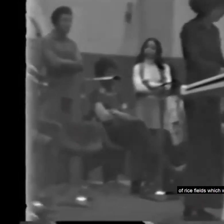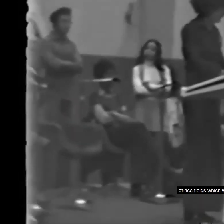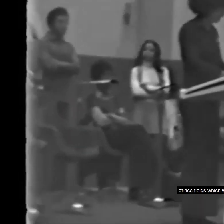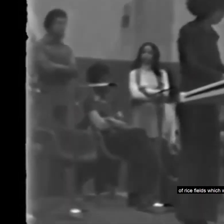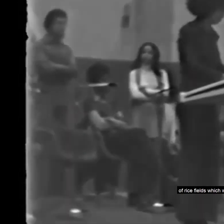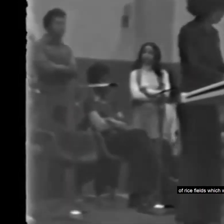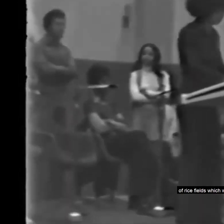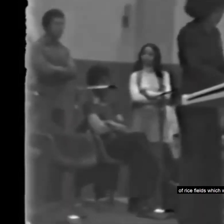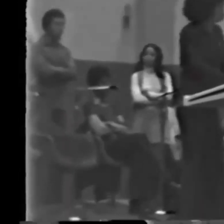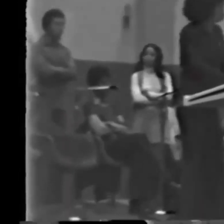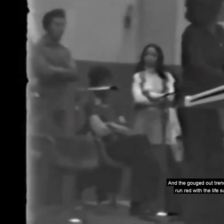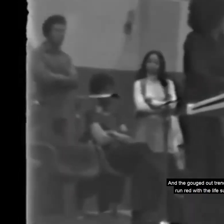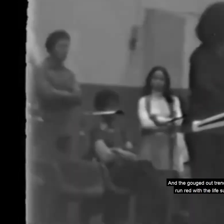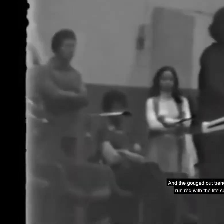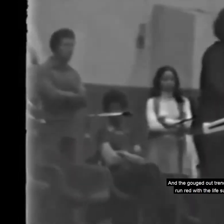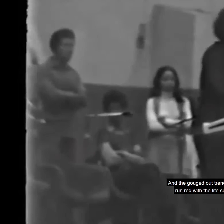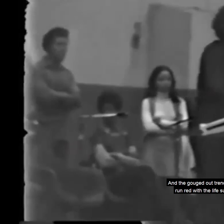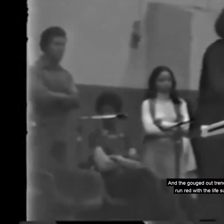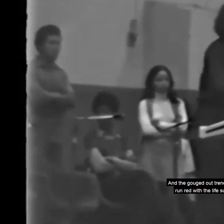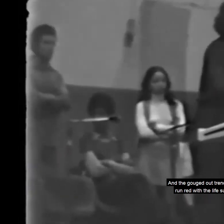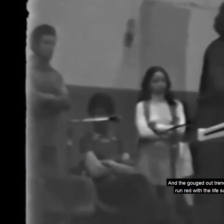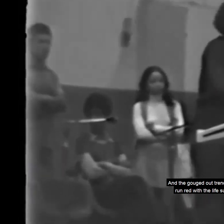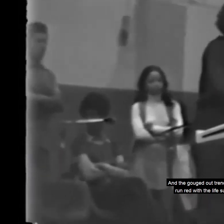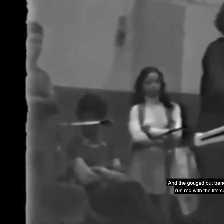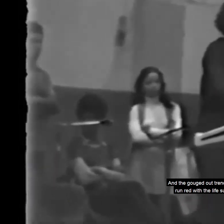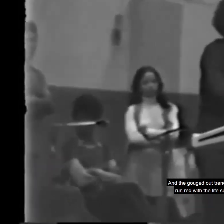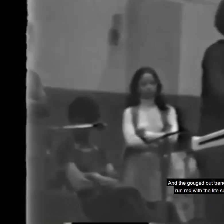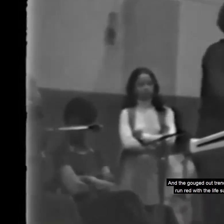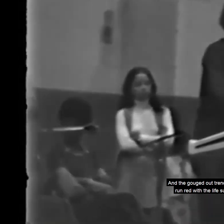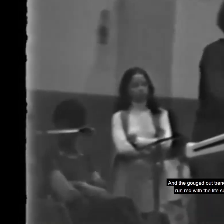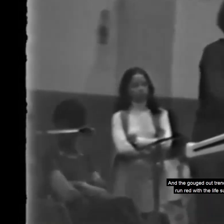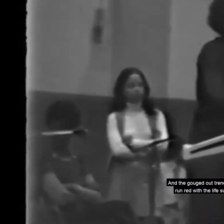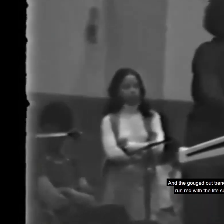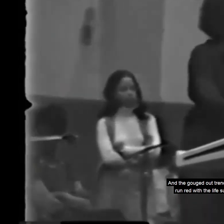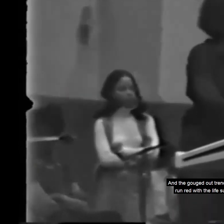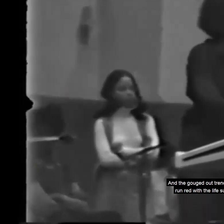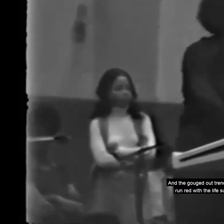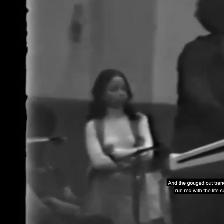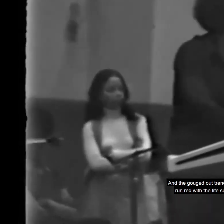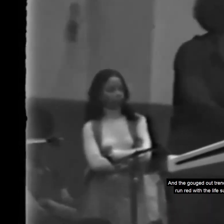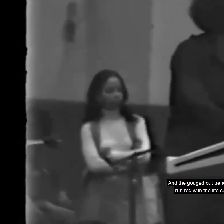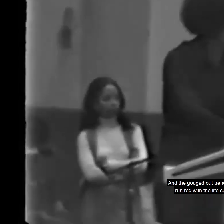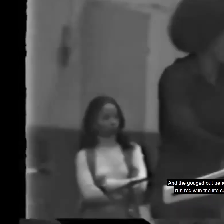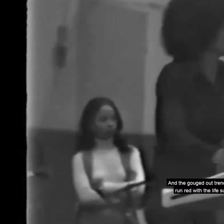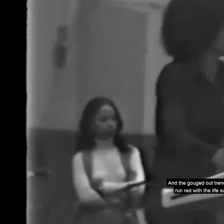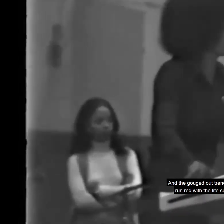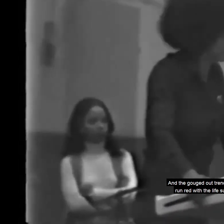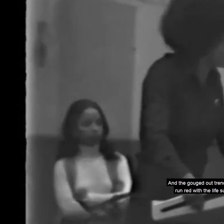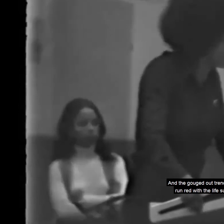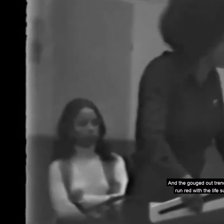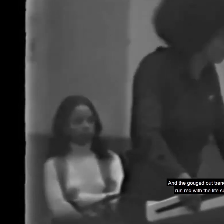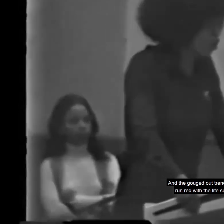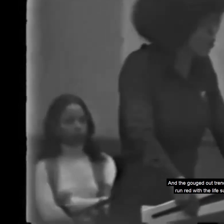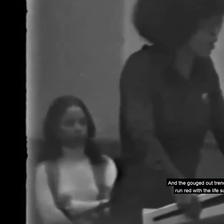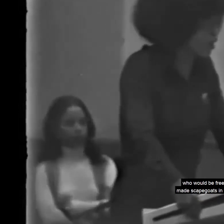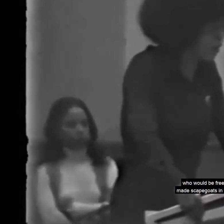grow again, and the gouged out trenches of a devastated land run red with the life substance of a